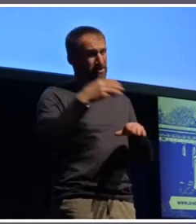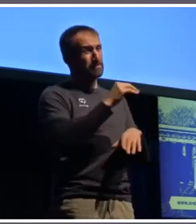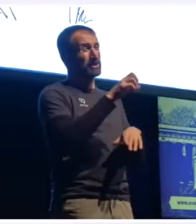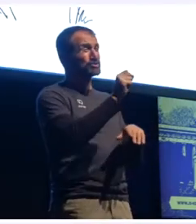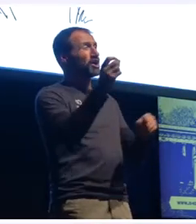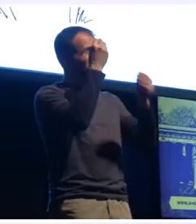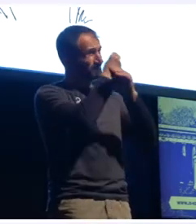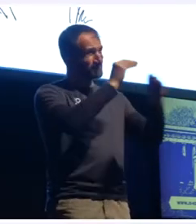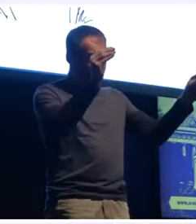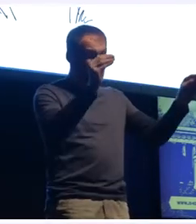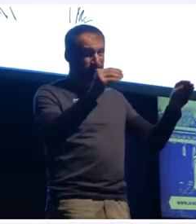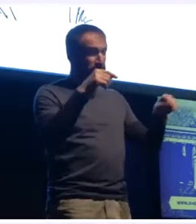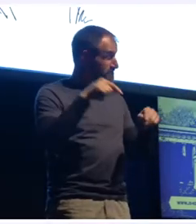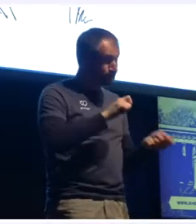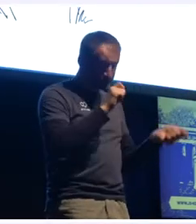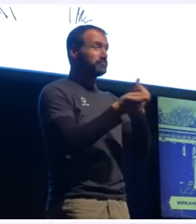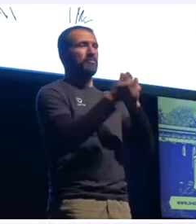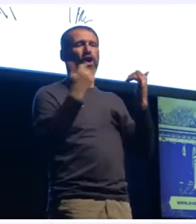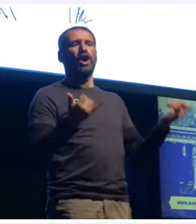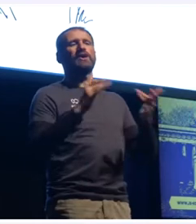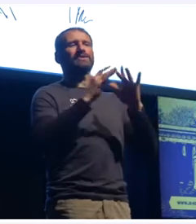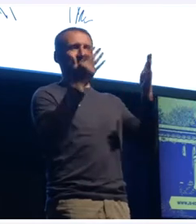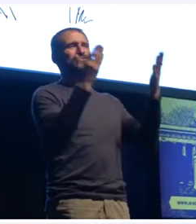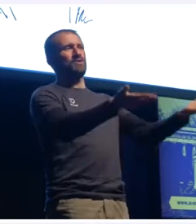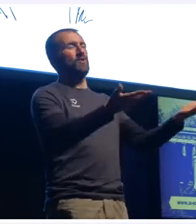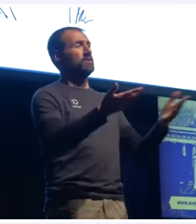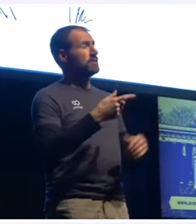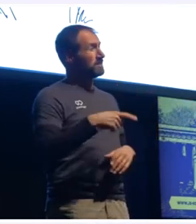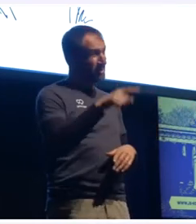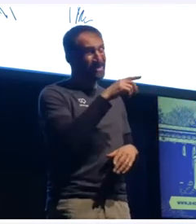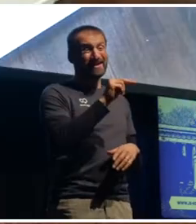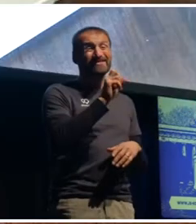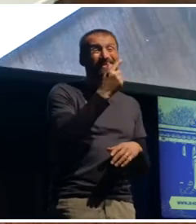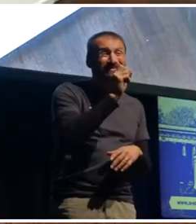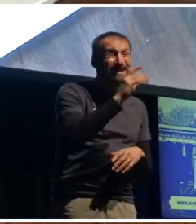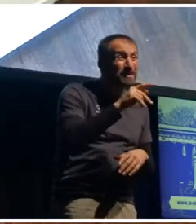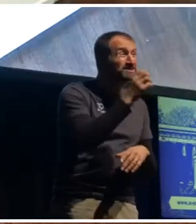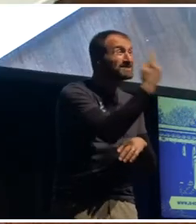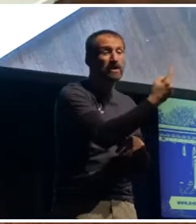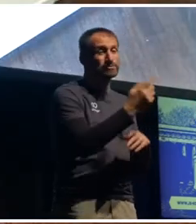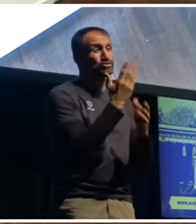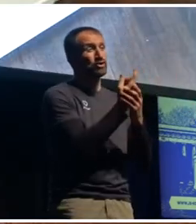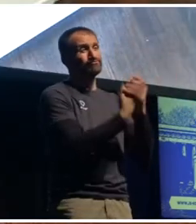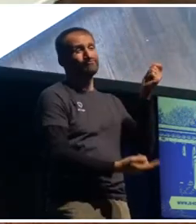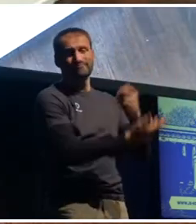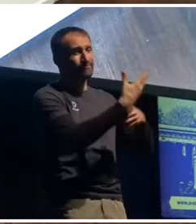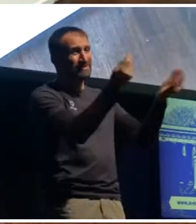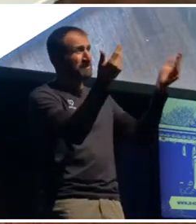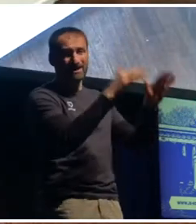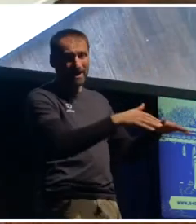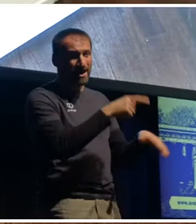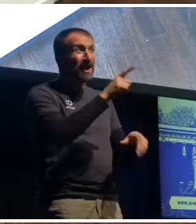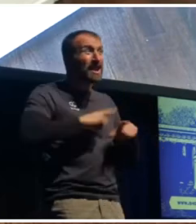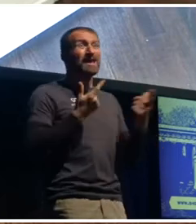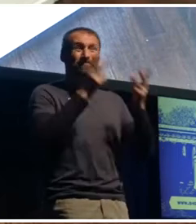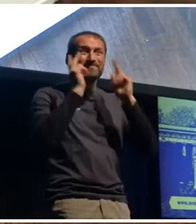exist today. Netscape didn't survive long enough to see this come true, but there are machines out there today, like Chromebooks,